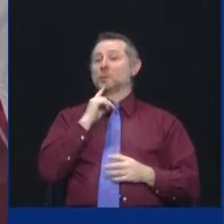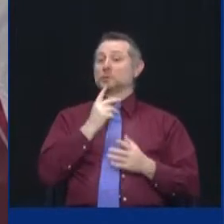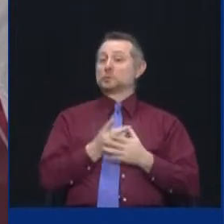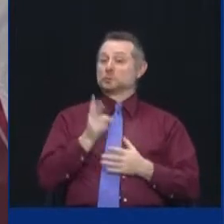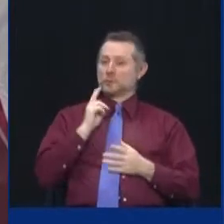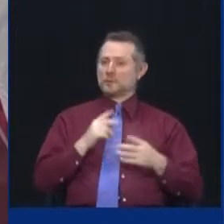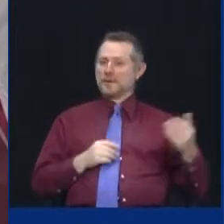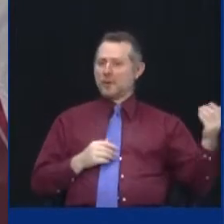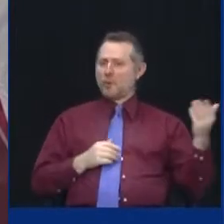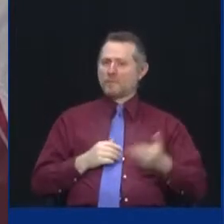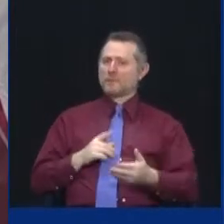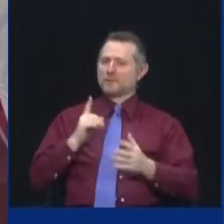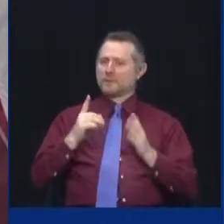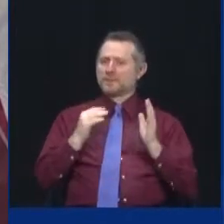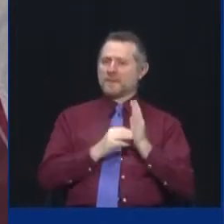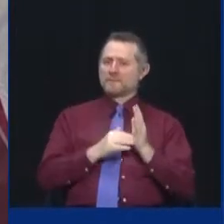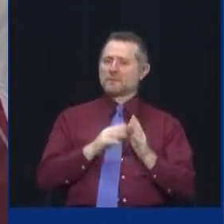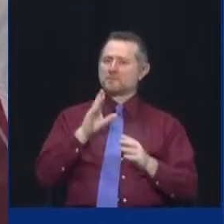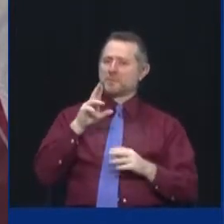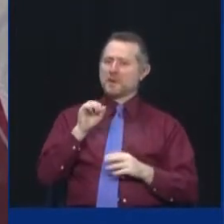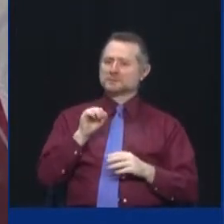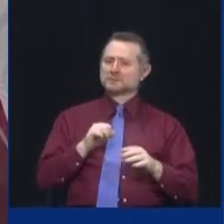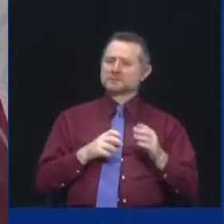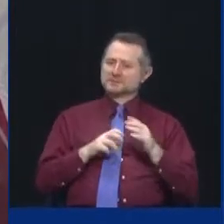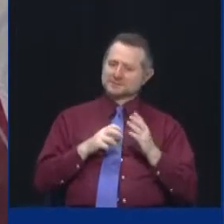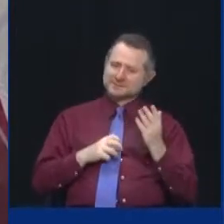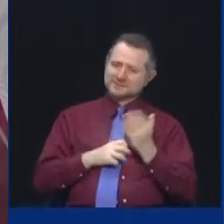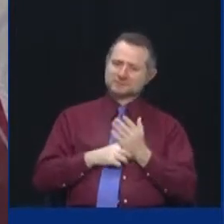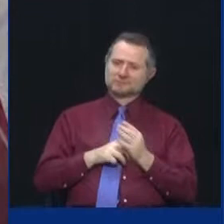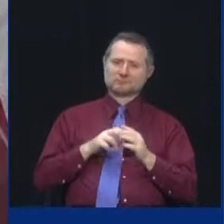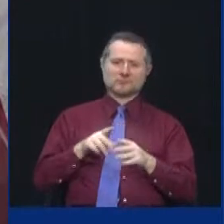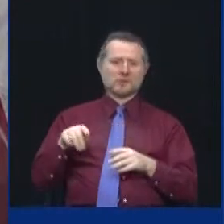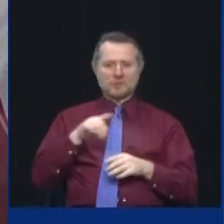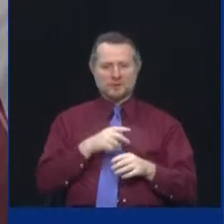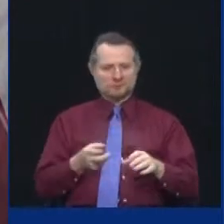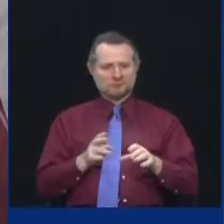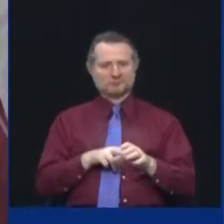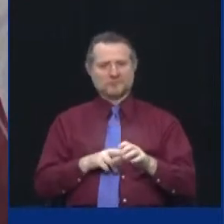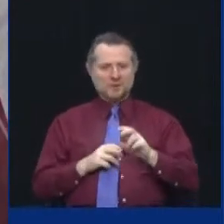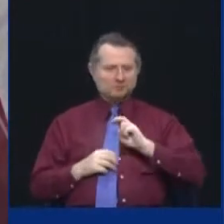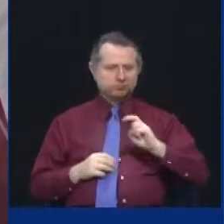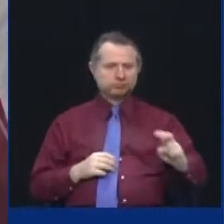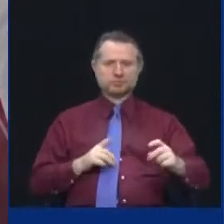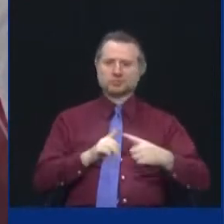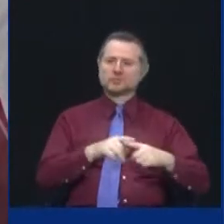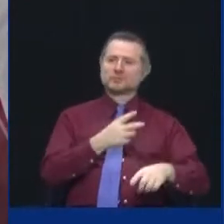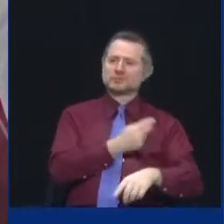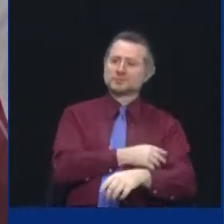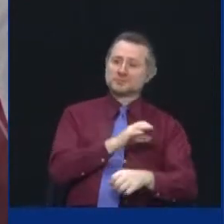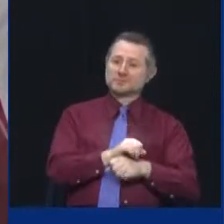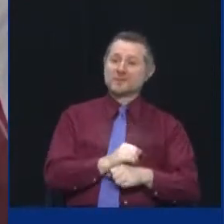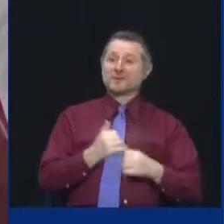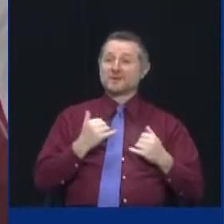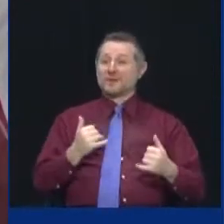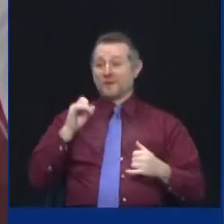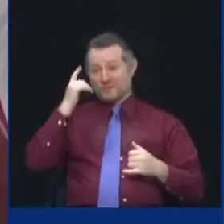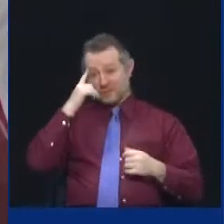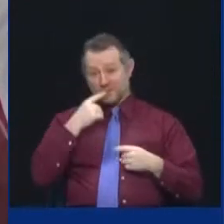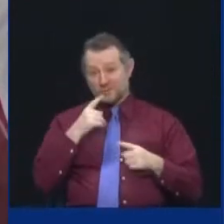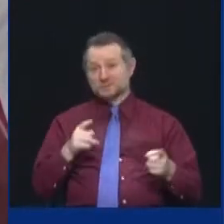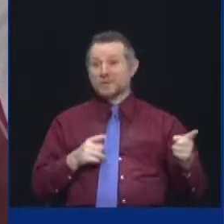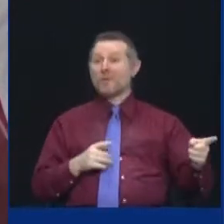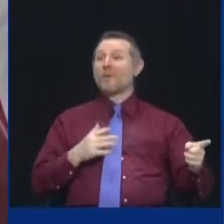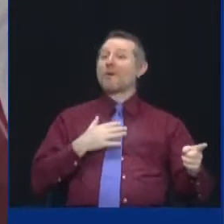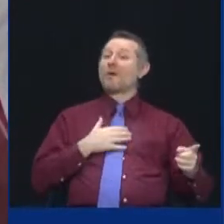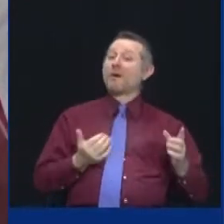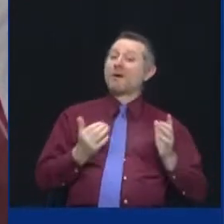passes so our community could travel to their vaccination appointments. And today, as you heard from the governor, they're doing